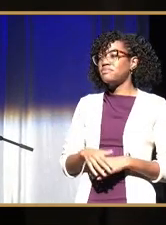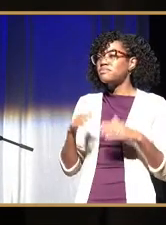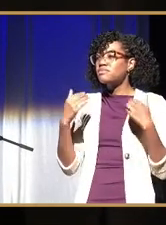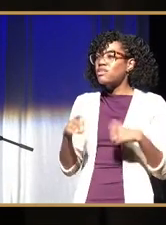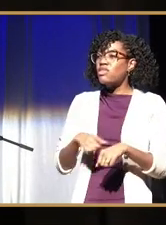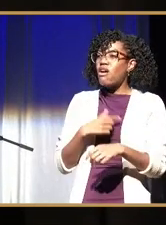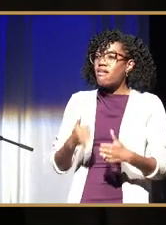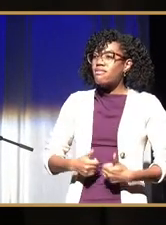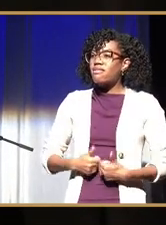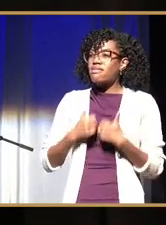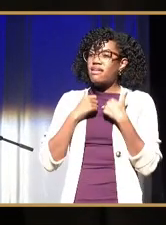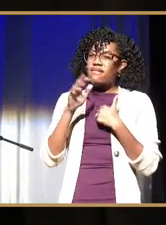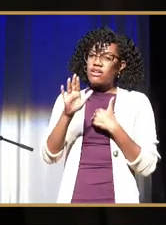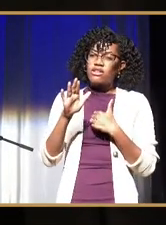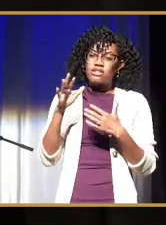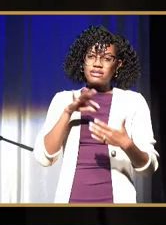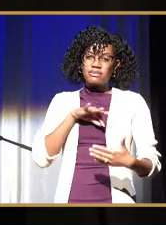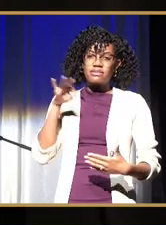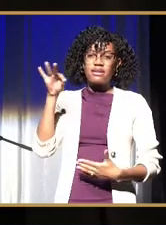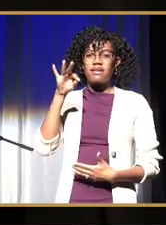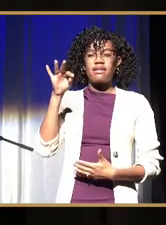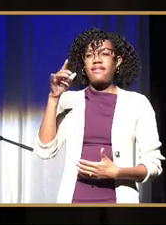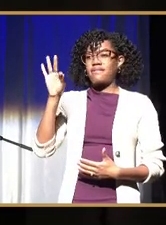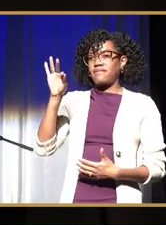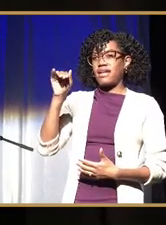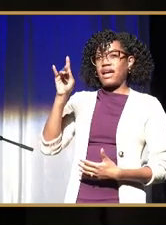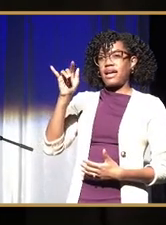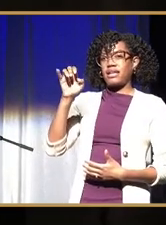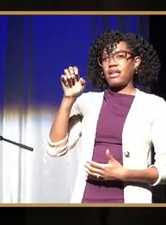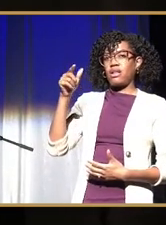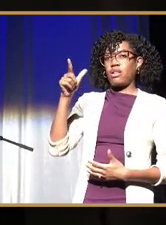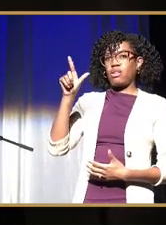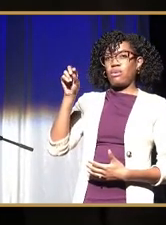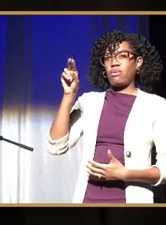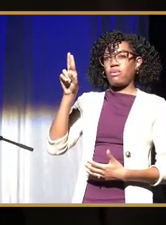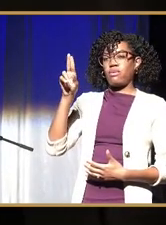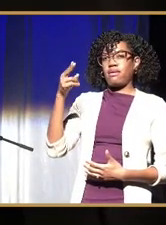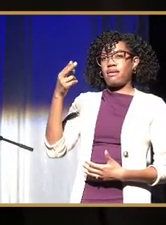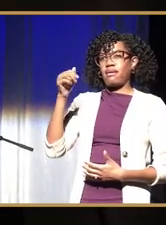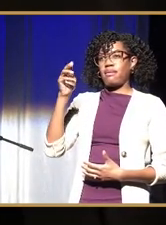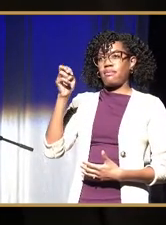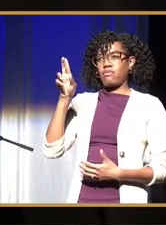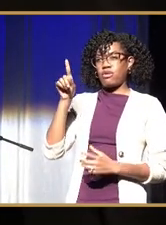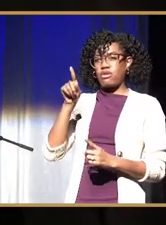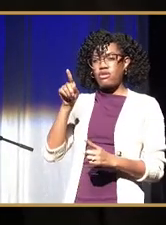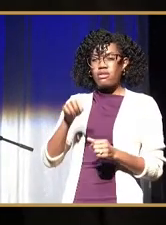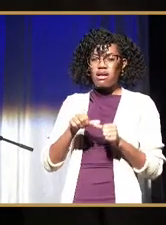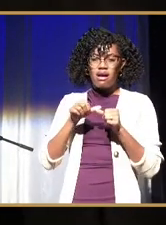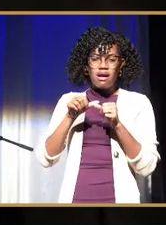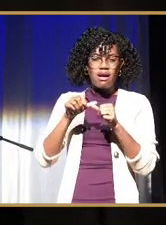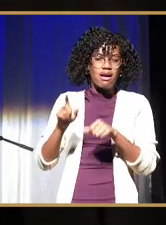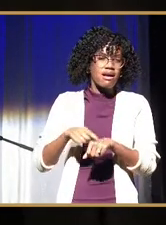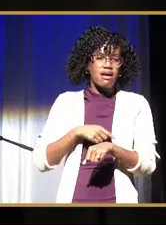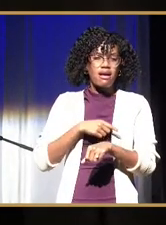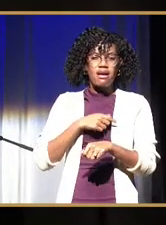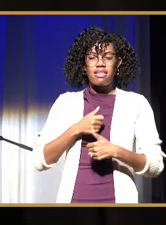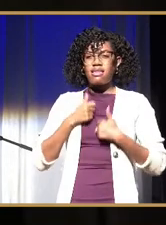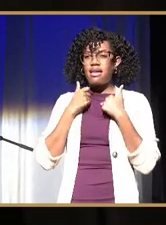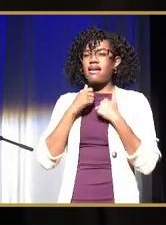Long live the undying spirit of Fannie Lou Hamer. Long live the undying spirit of Ella